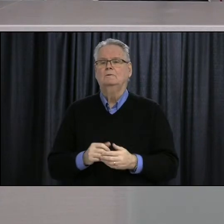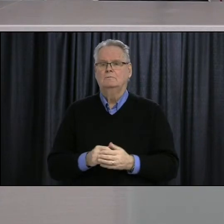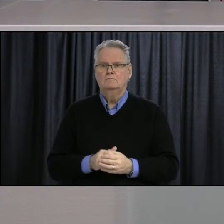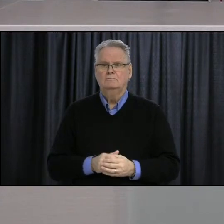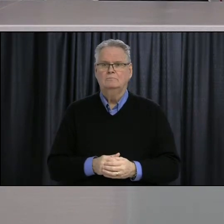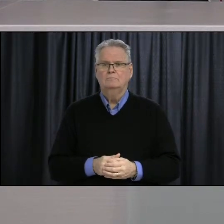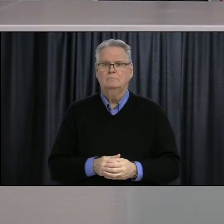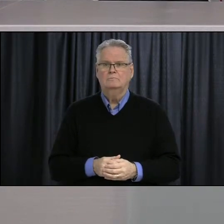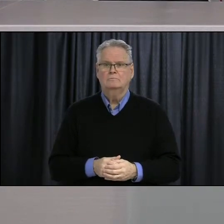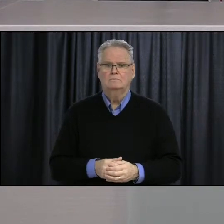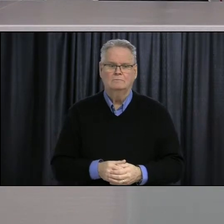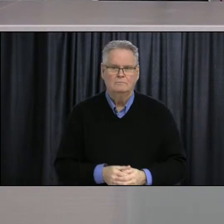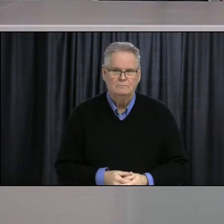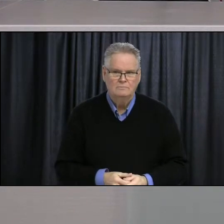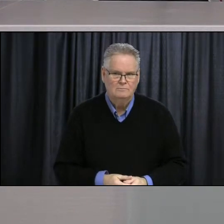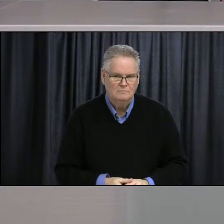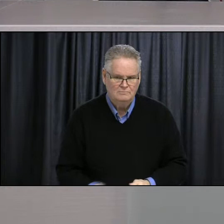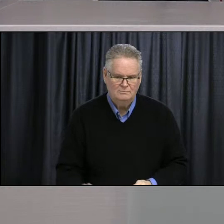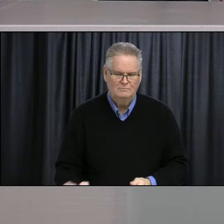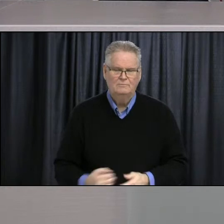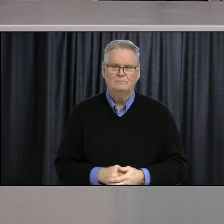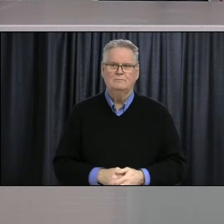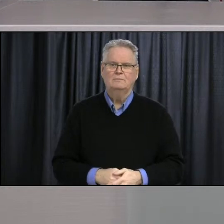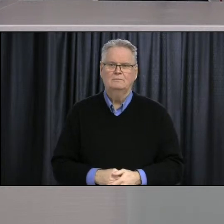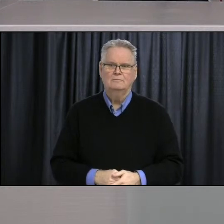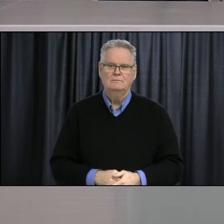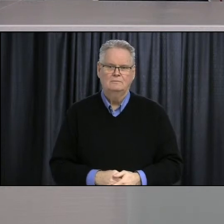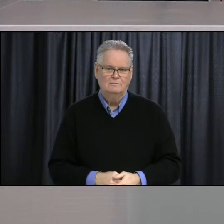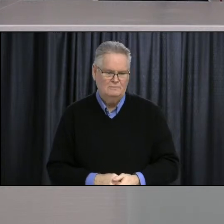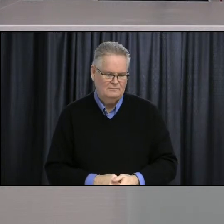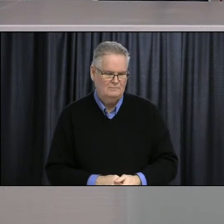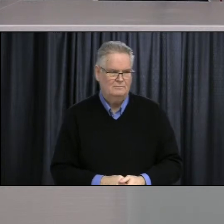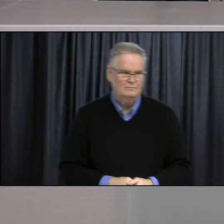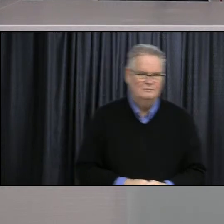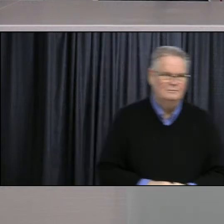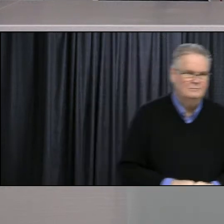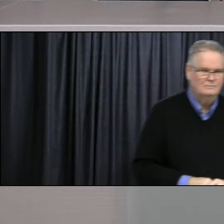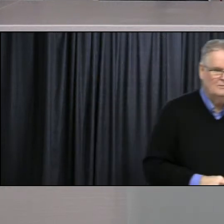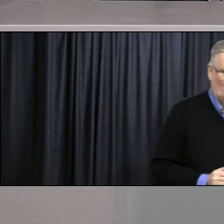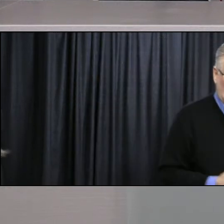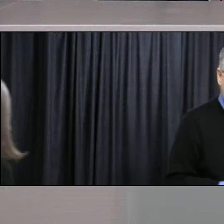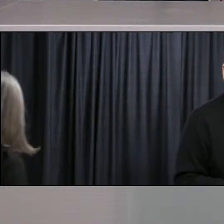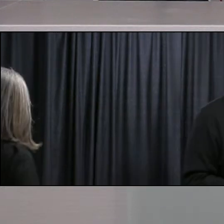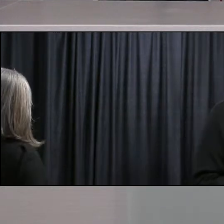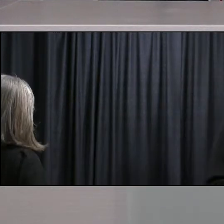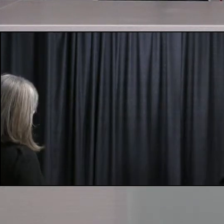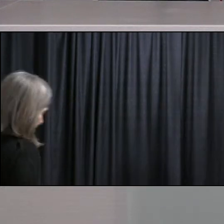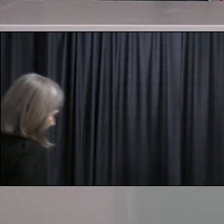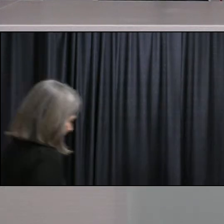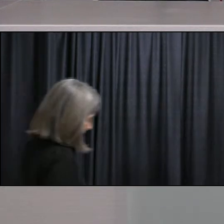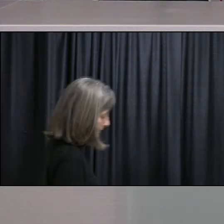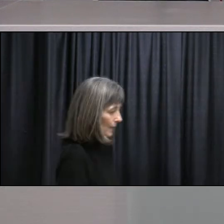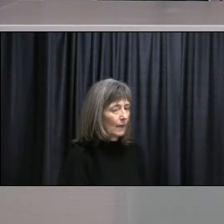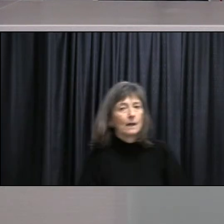I will now go back through each reporter to see if you have one final question. Peter Cowan with CBC, do you have a final